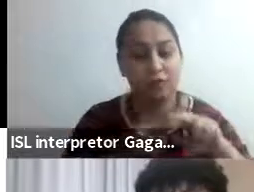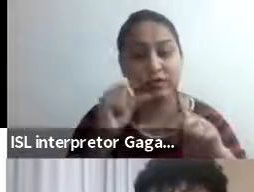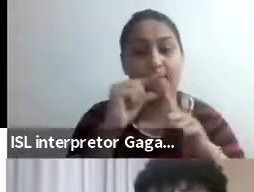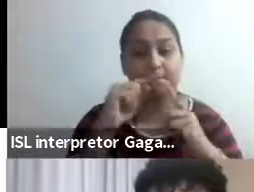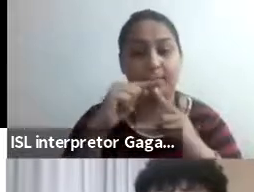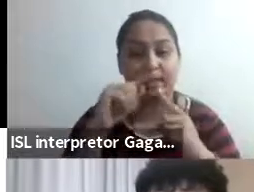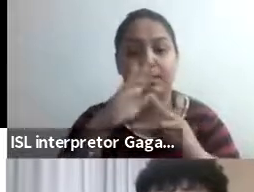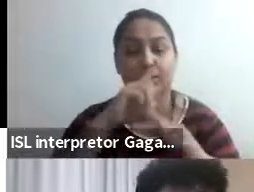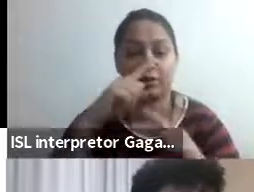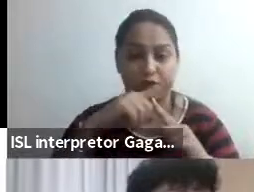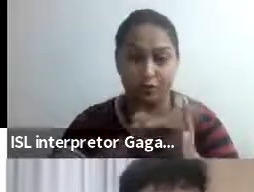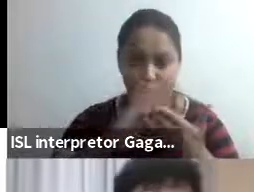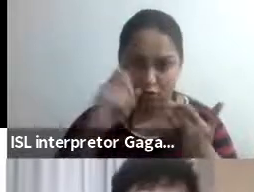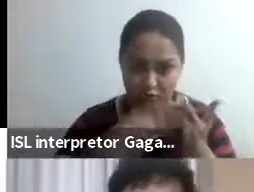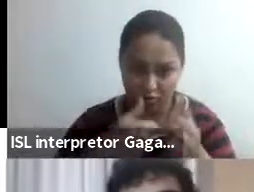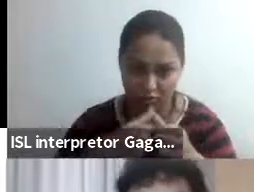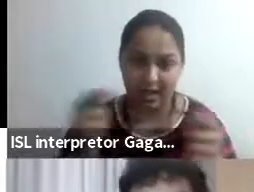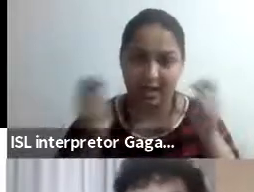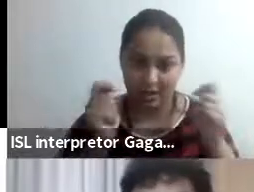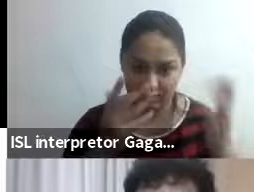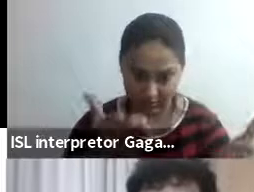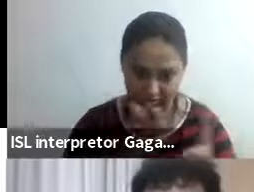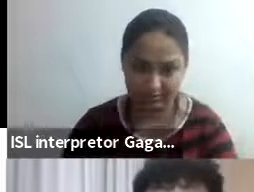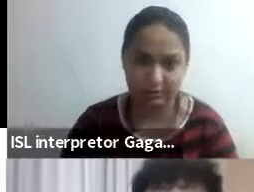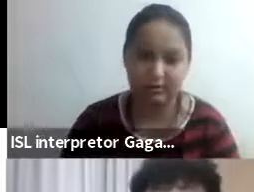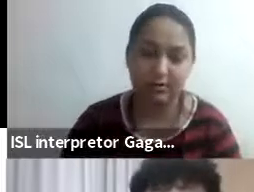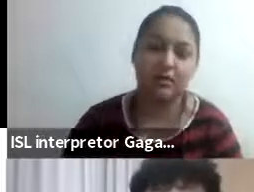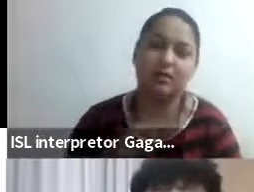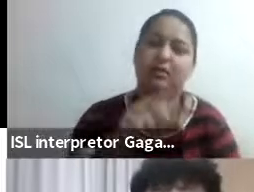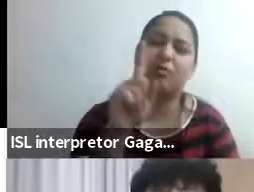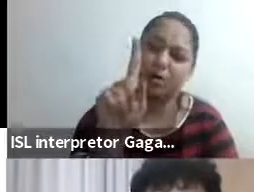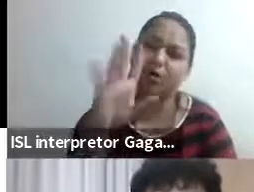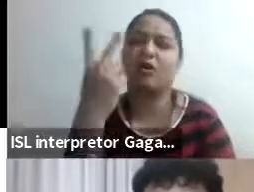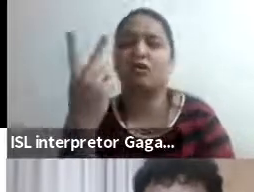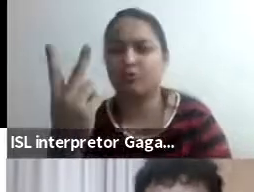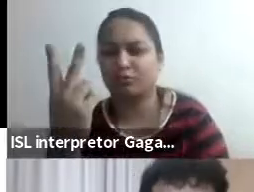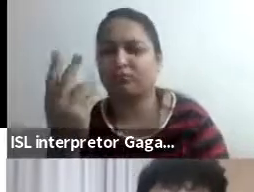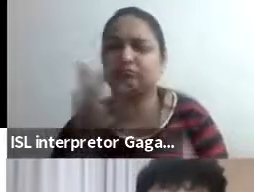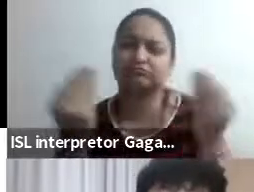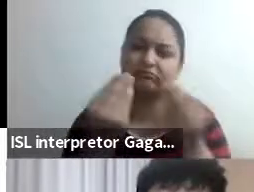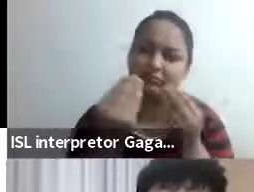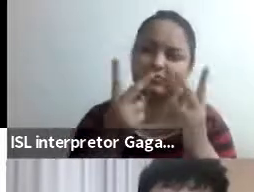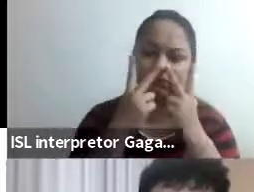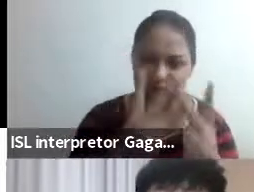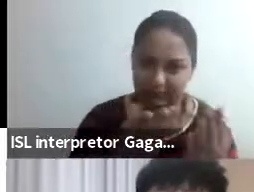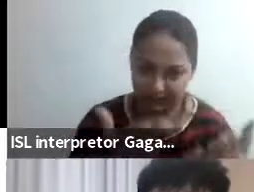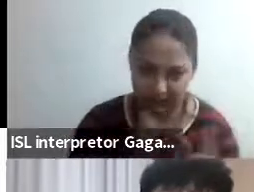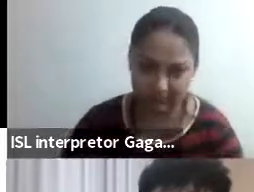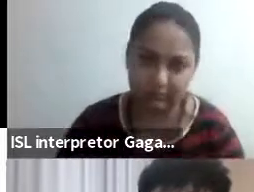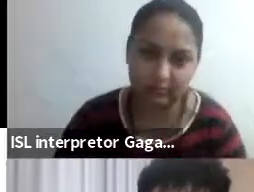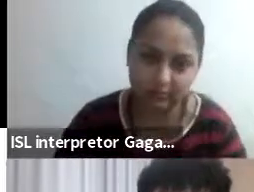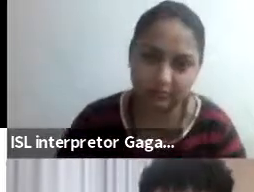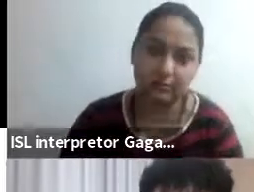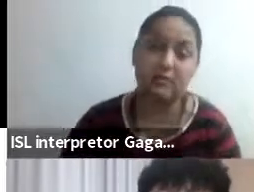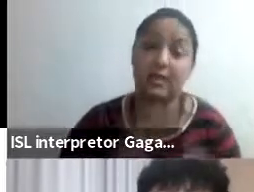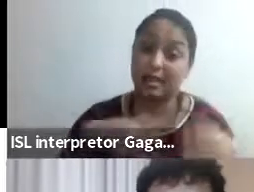horses, uh, which is it's one of two major kinds that you find, at least in terms of what